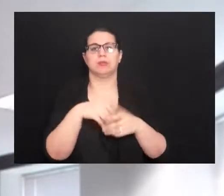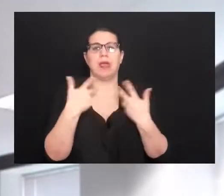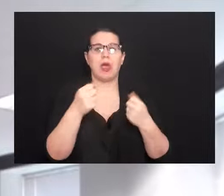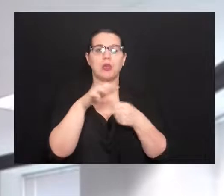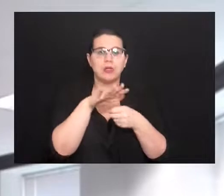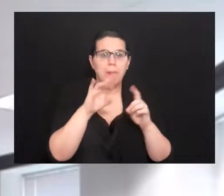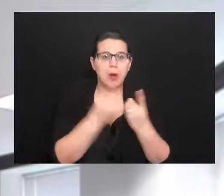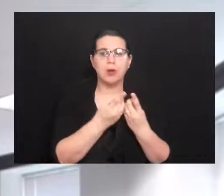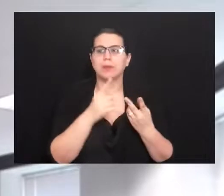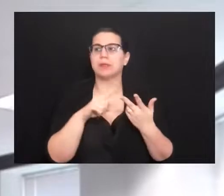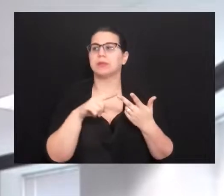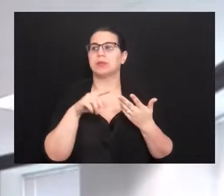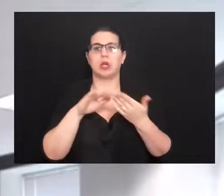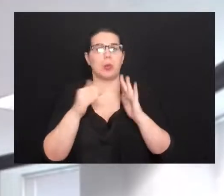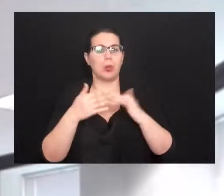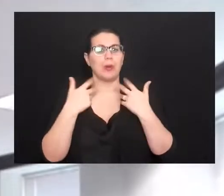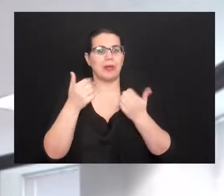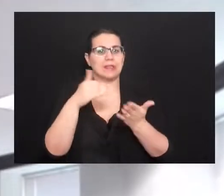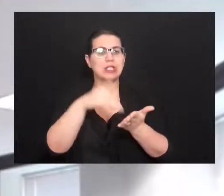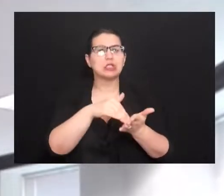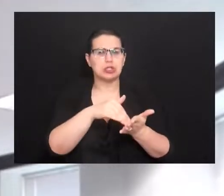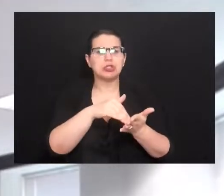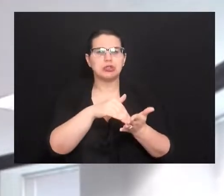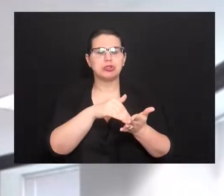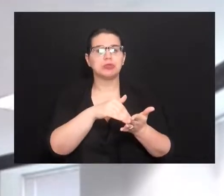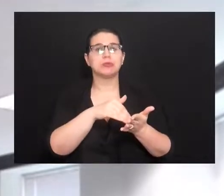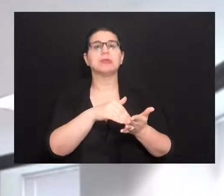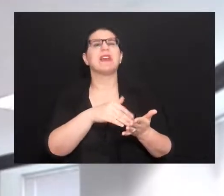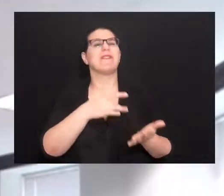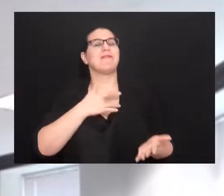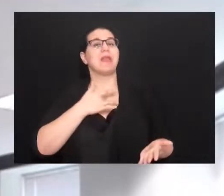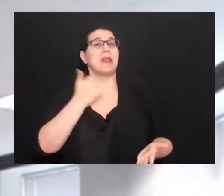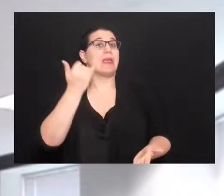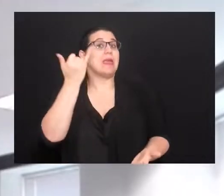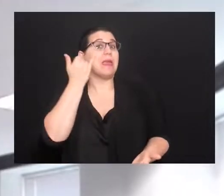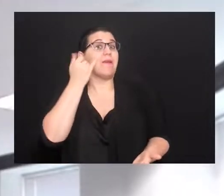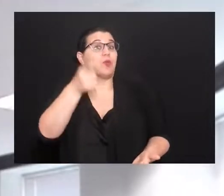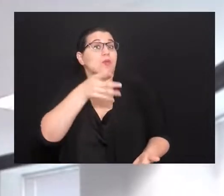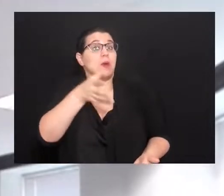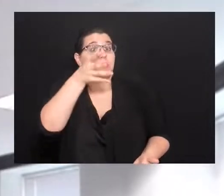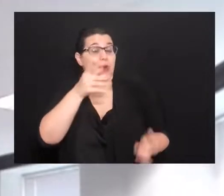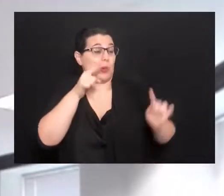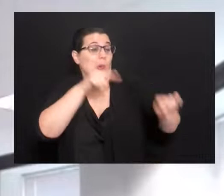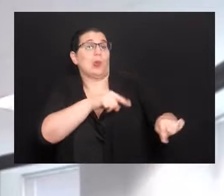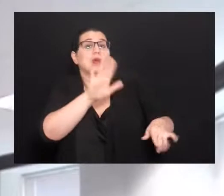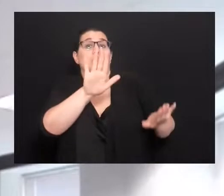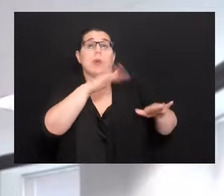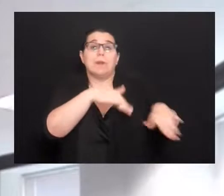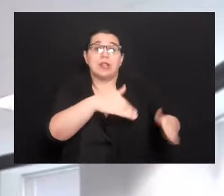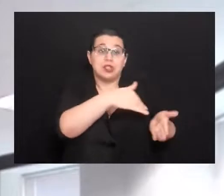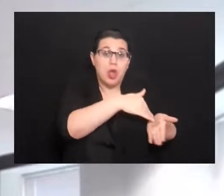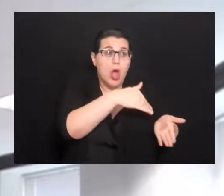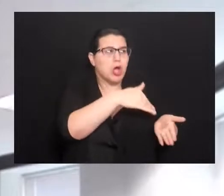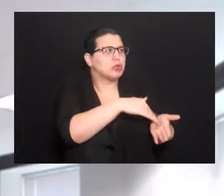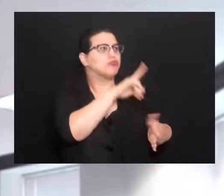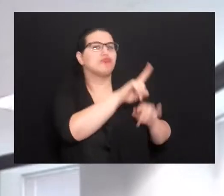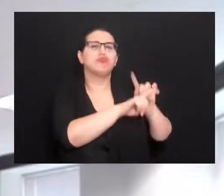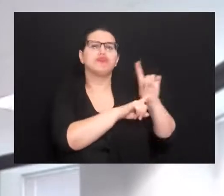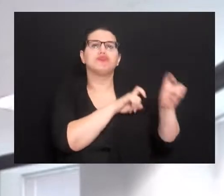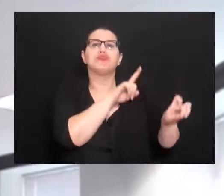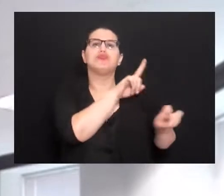health centers. So I think when parents can go to their own pediatricians, their own doctors, they can ask the proper questions, get